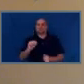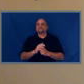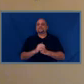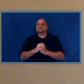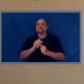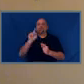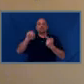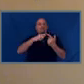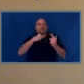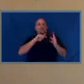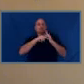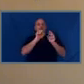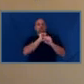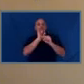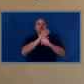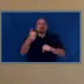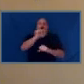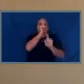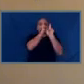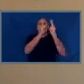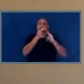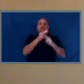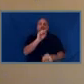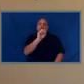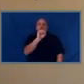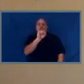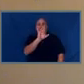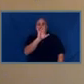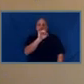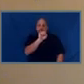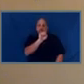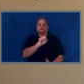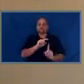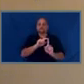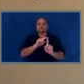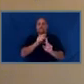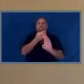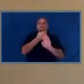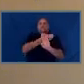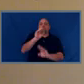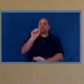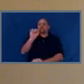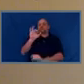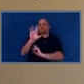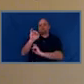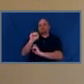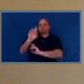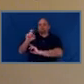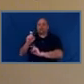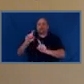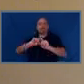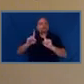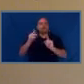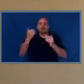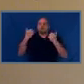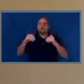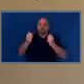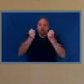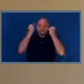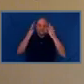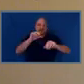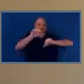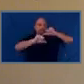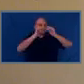OSIRIS. It's been an amazing journey, a lot of really talented scientists, engineers,